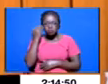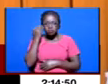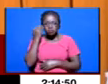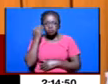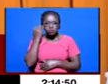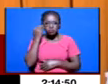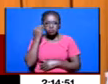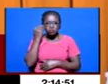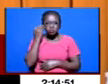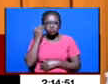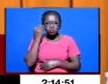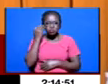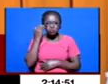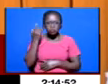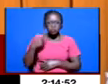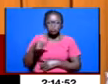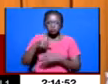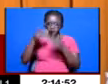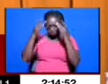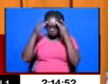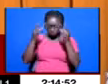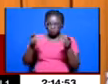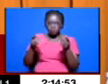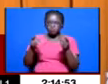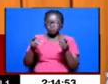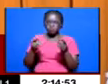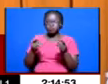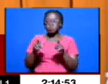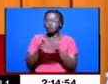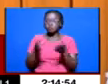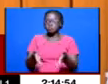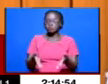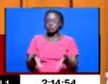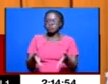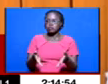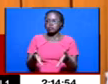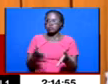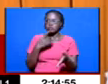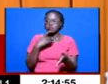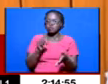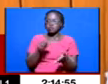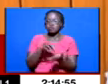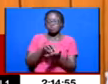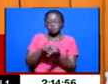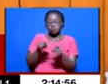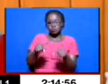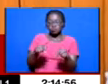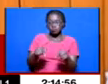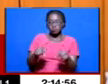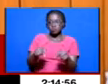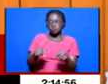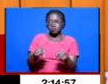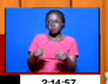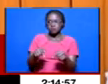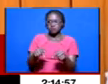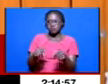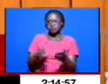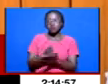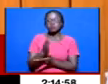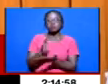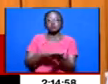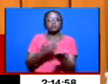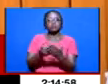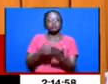courts were asked to determine, unlike the present one. So, in this case, through my proposals